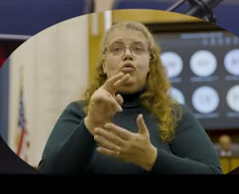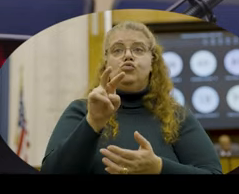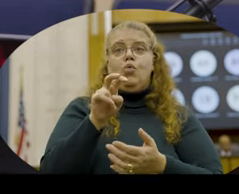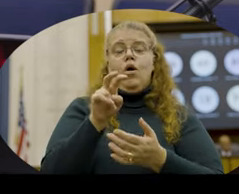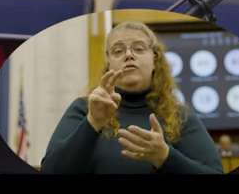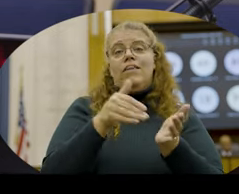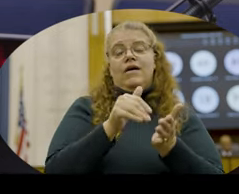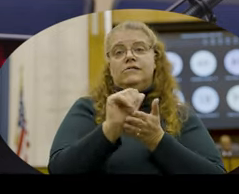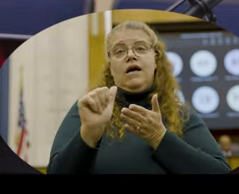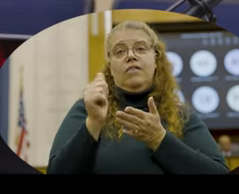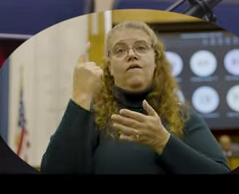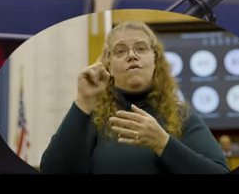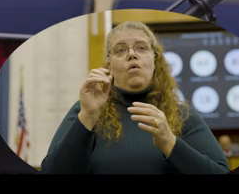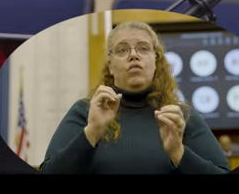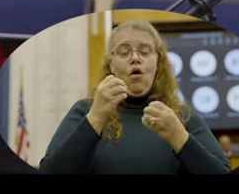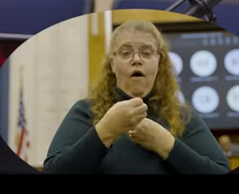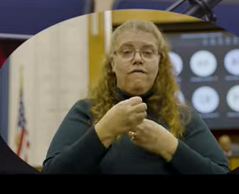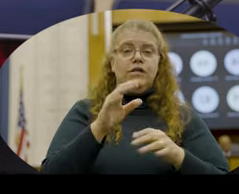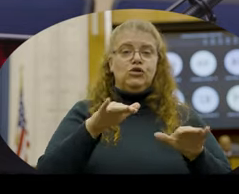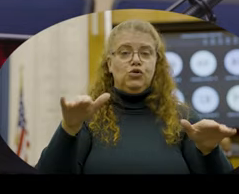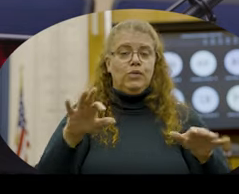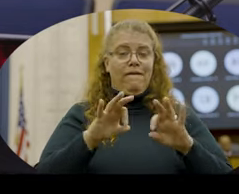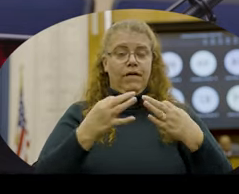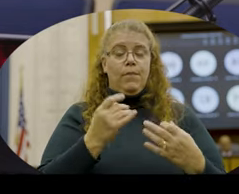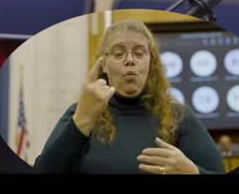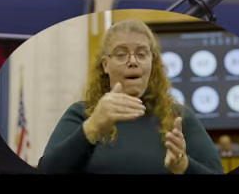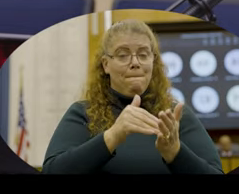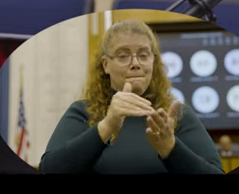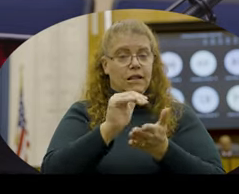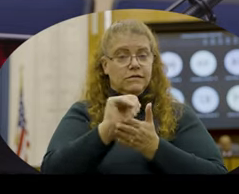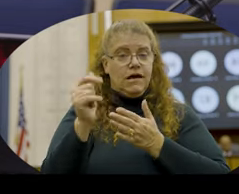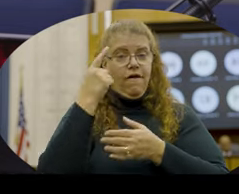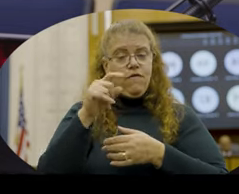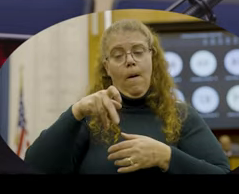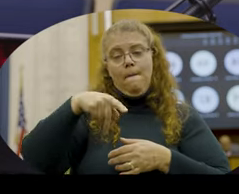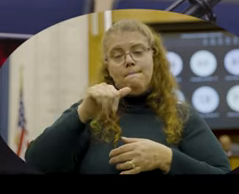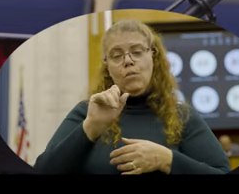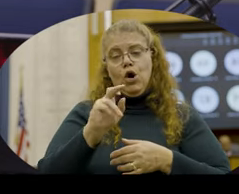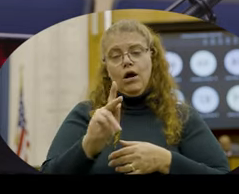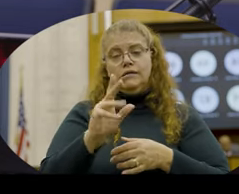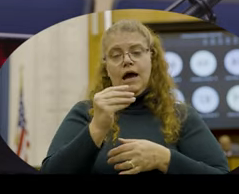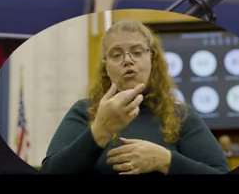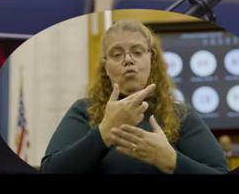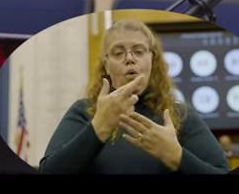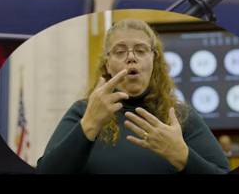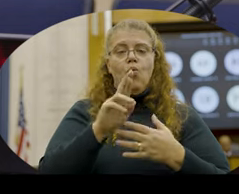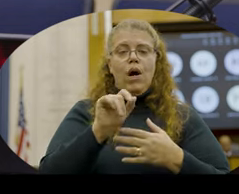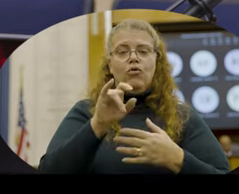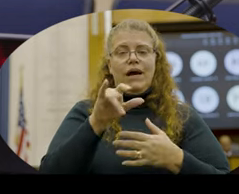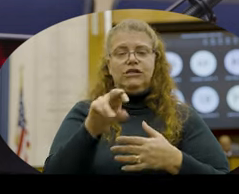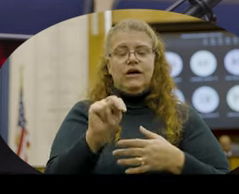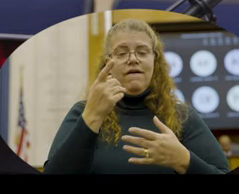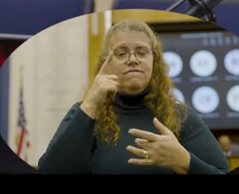William Fox Elementary School will be again. So I'm pleased to announce that the CIP budget